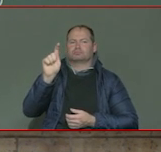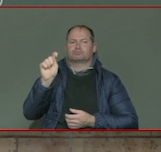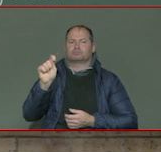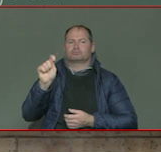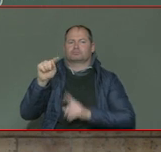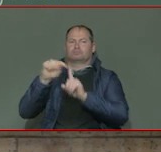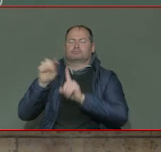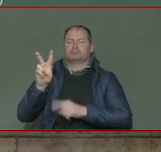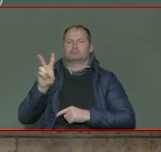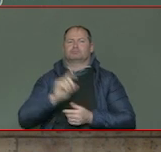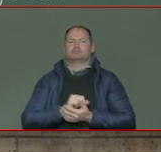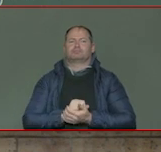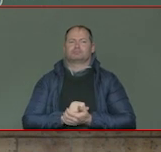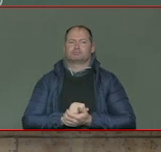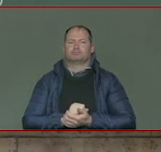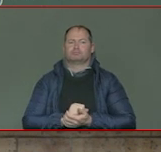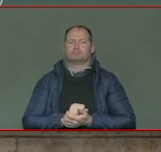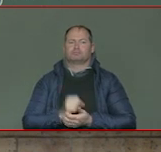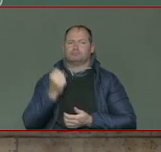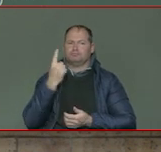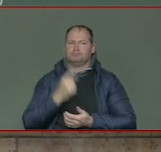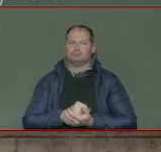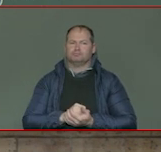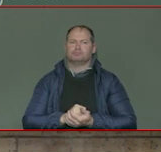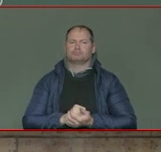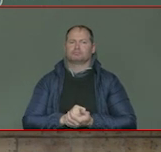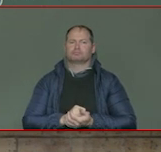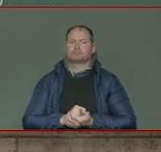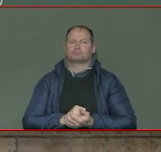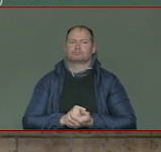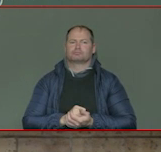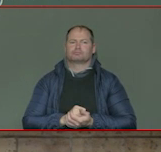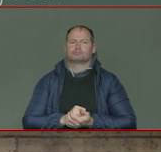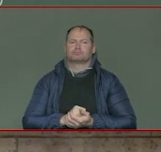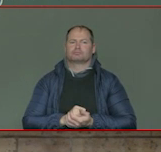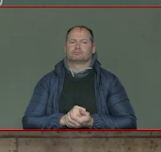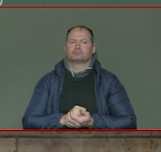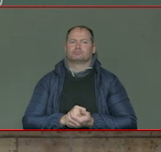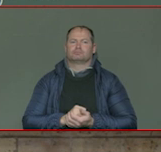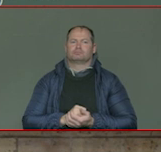plus 2. People, are you with me? Are you happy with that? Okay.